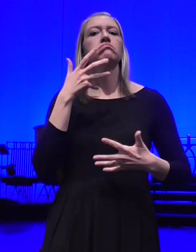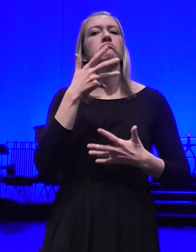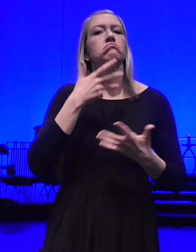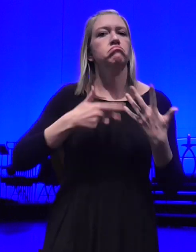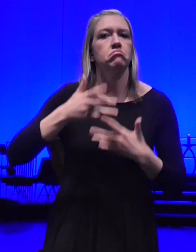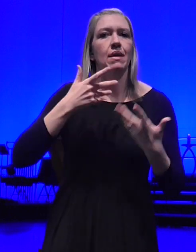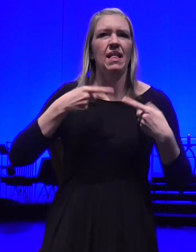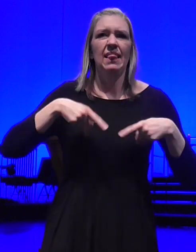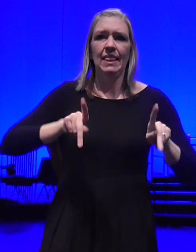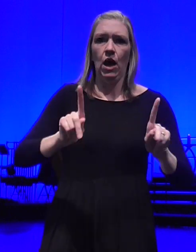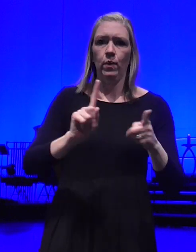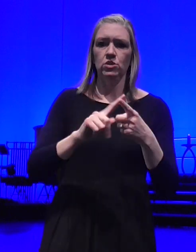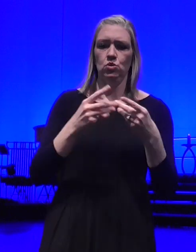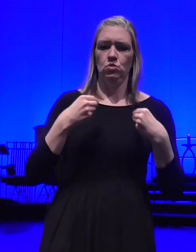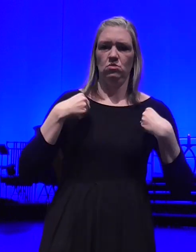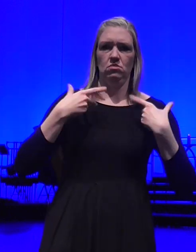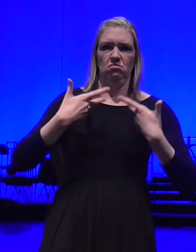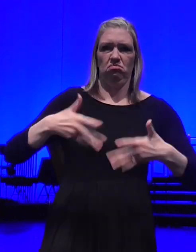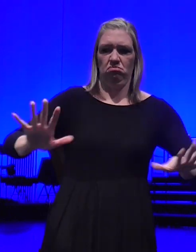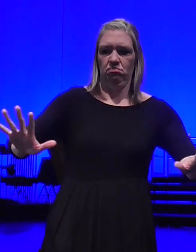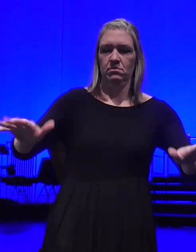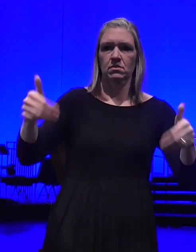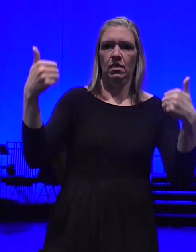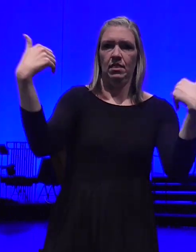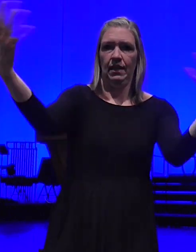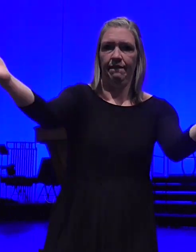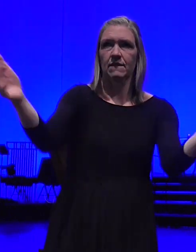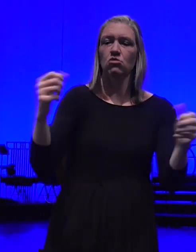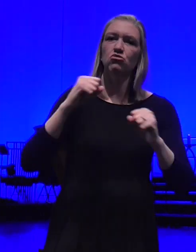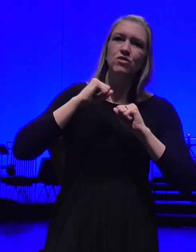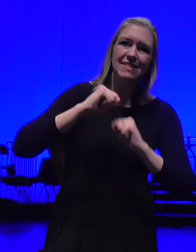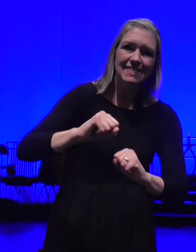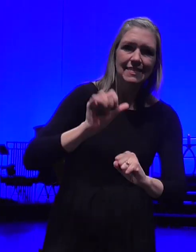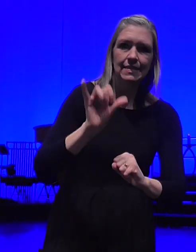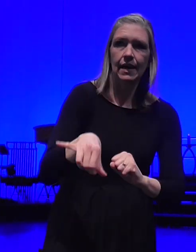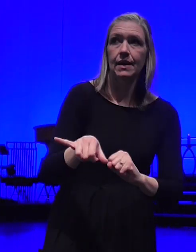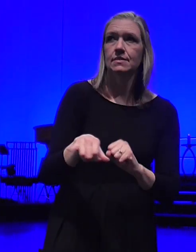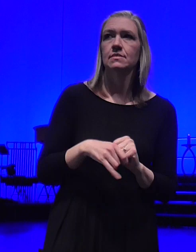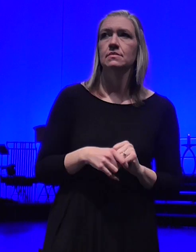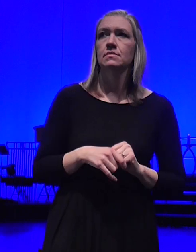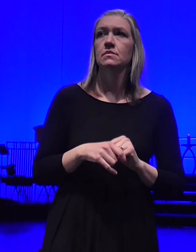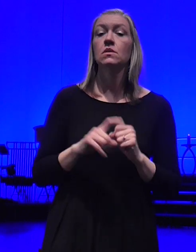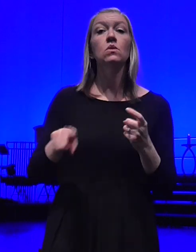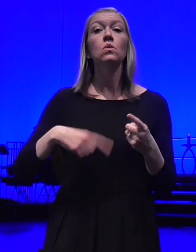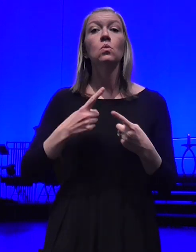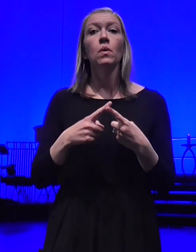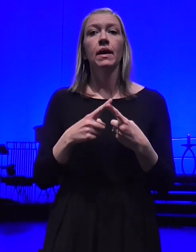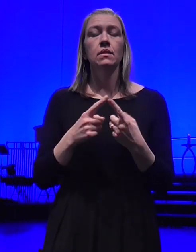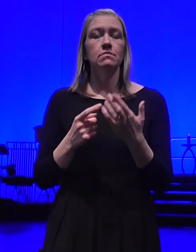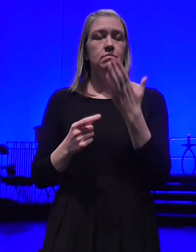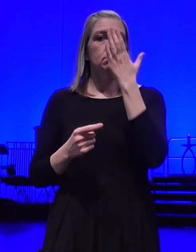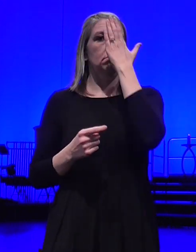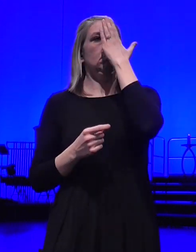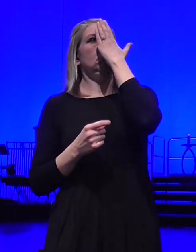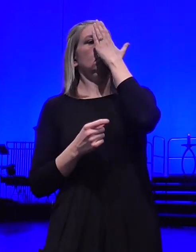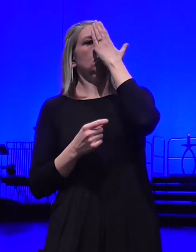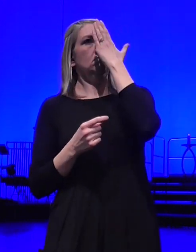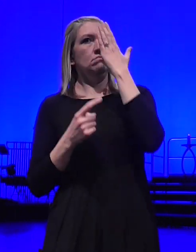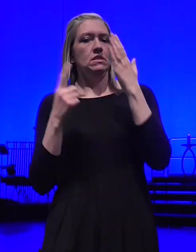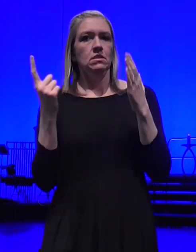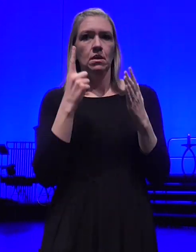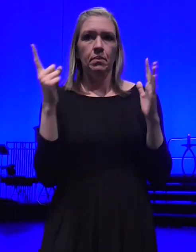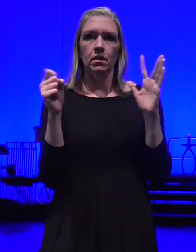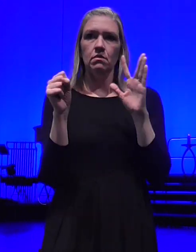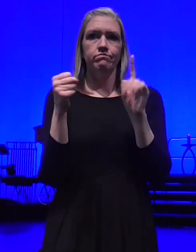of ourselves. Resist it. Resist it. When it's right in your face, sometimes it's